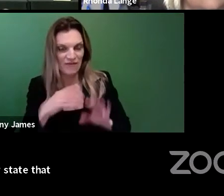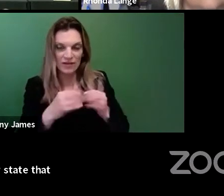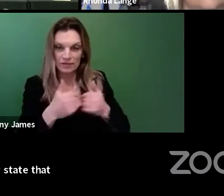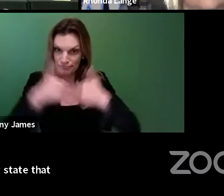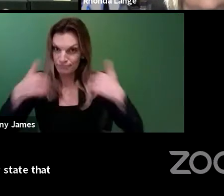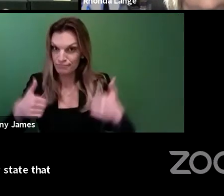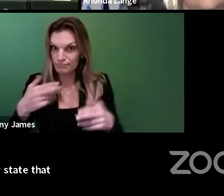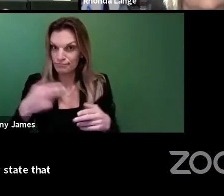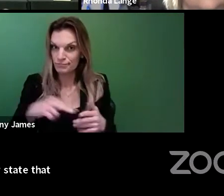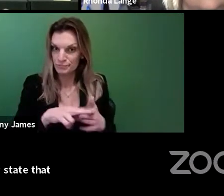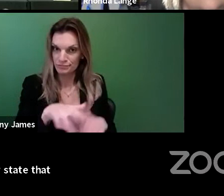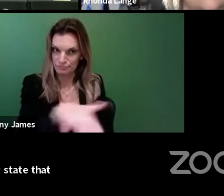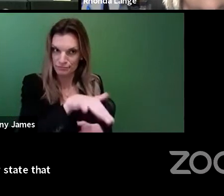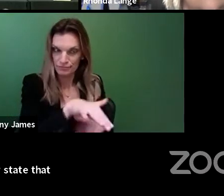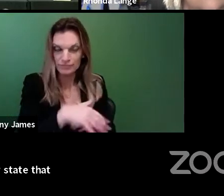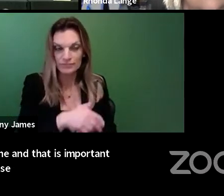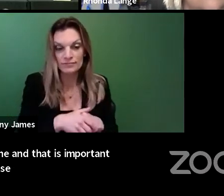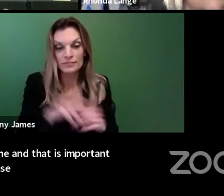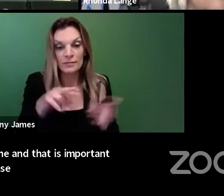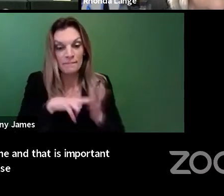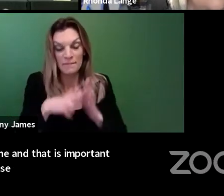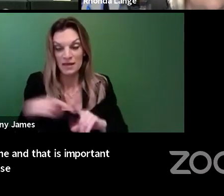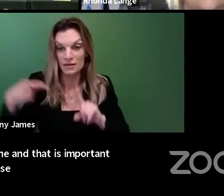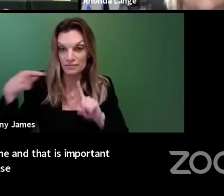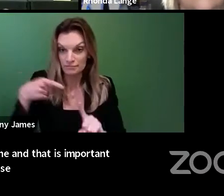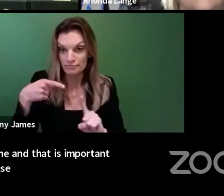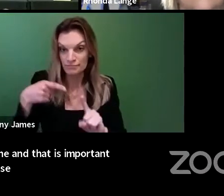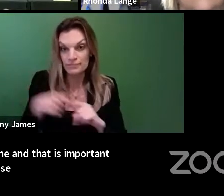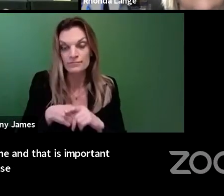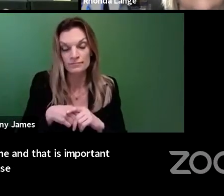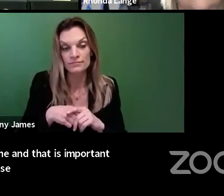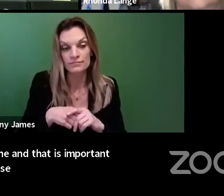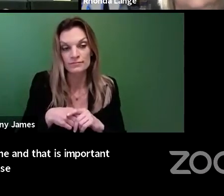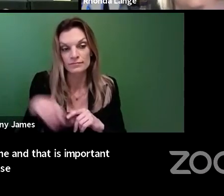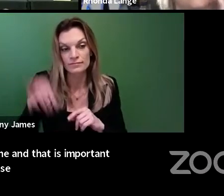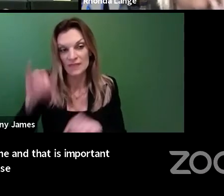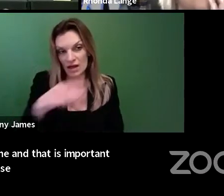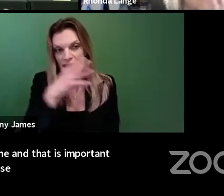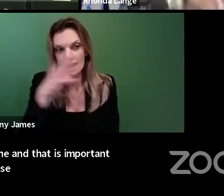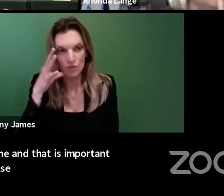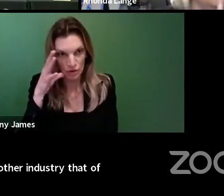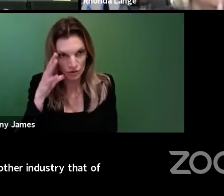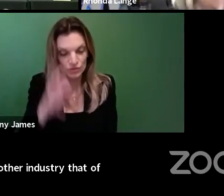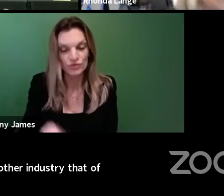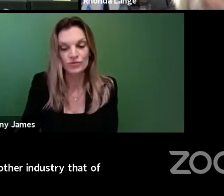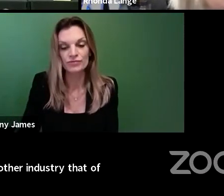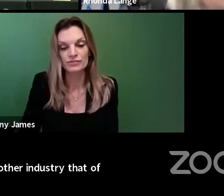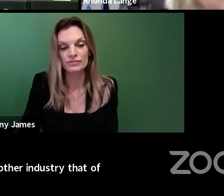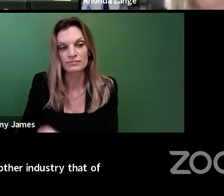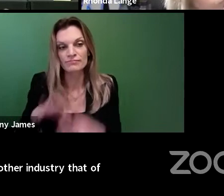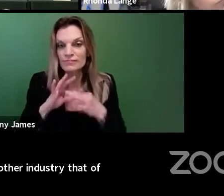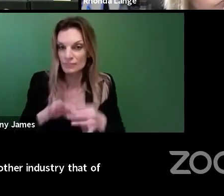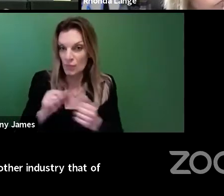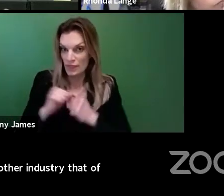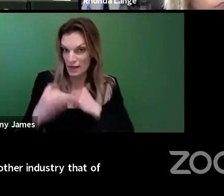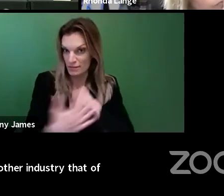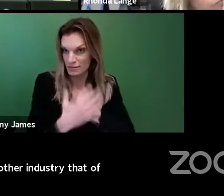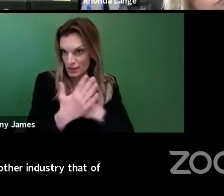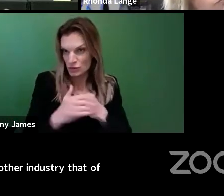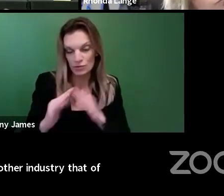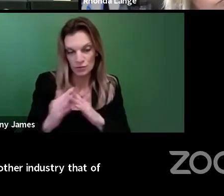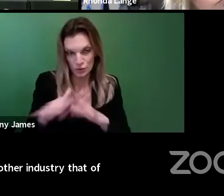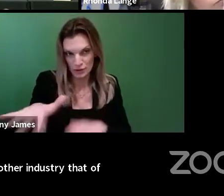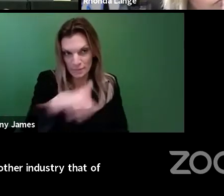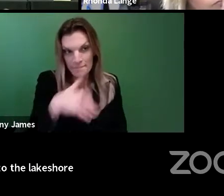it should speak to this idea of another industry, that of agriculture, that is unique to the lakeshore community. I